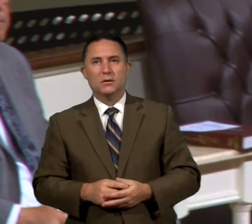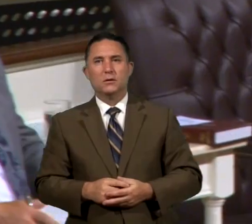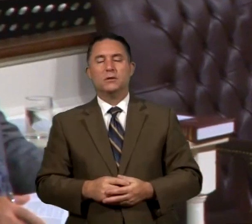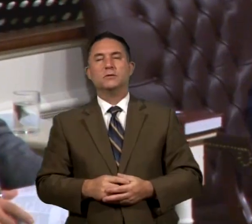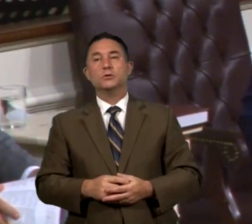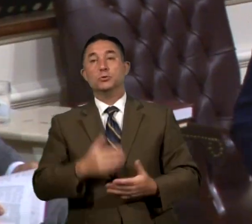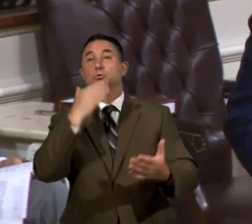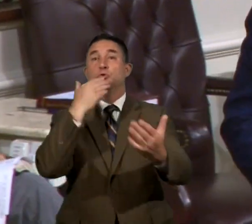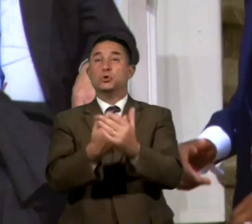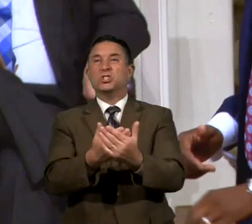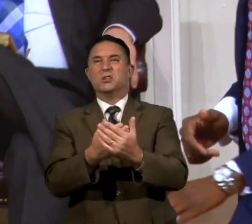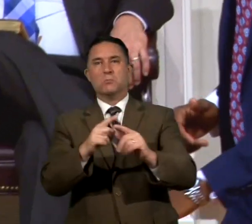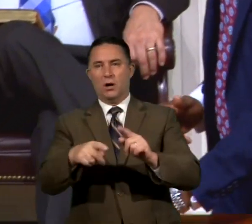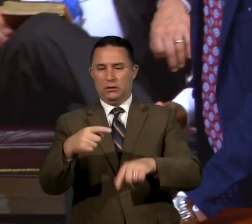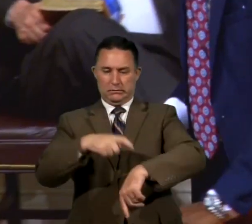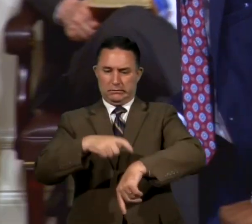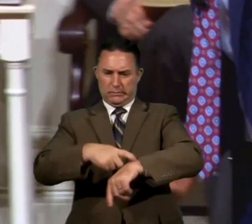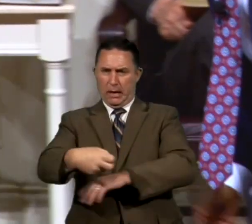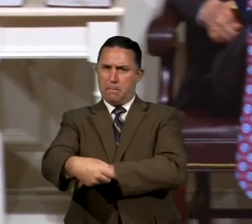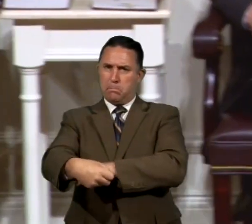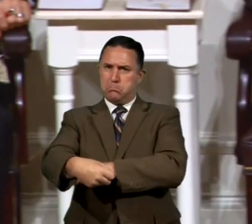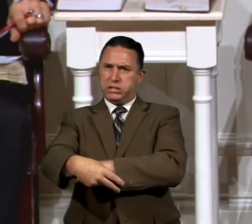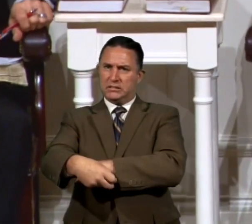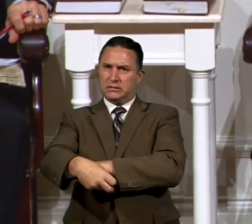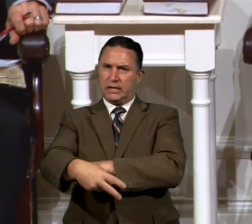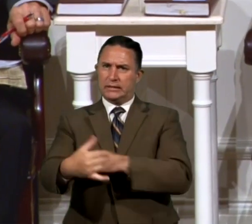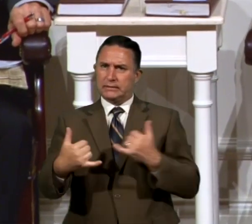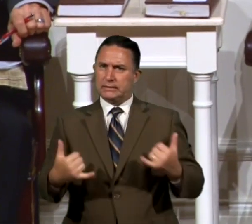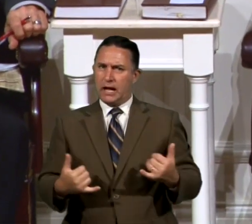It was good, but it's midnight now, buddy.